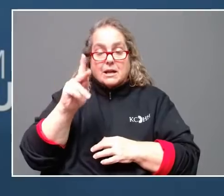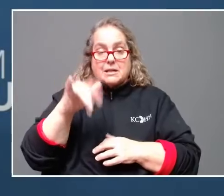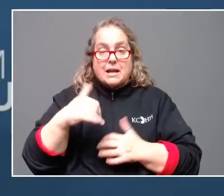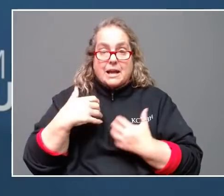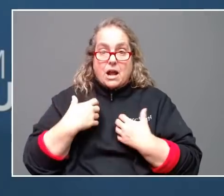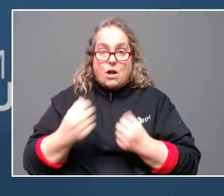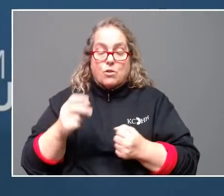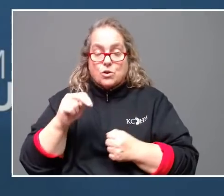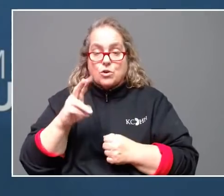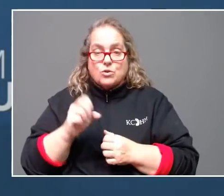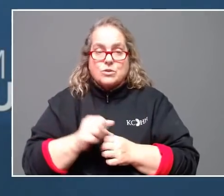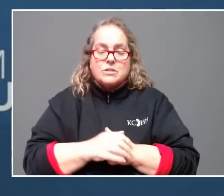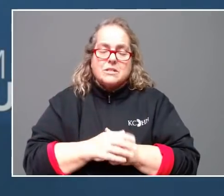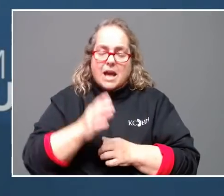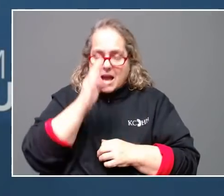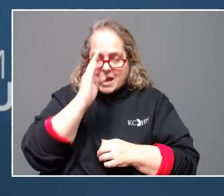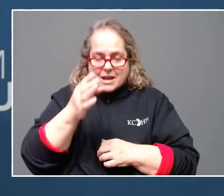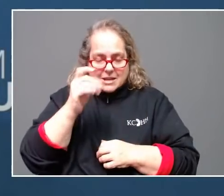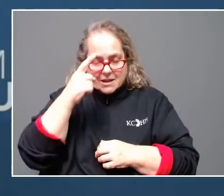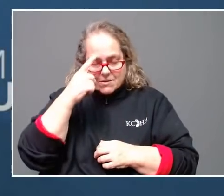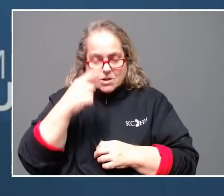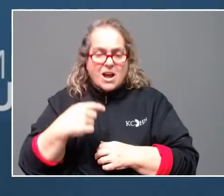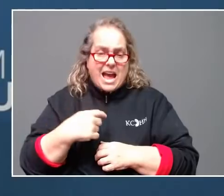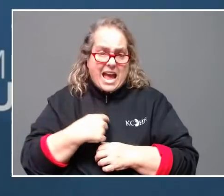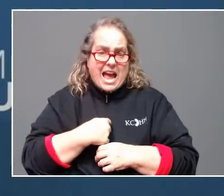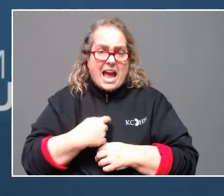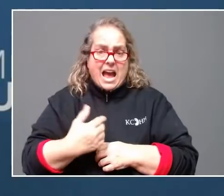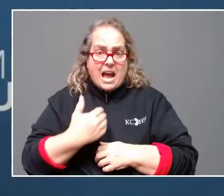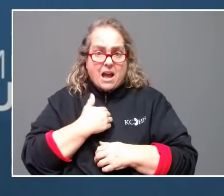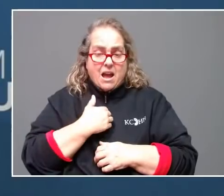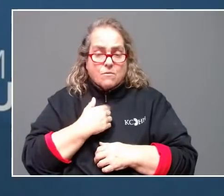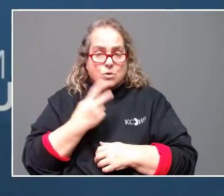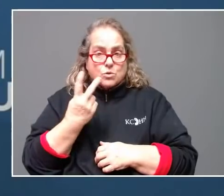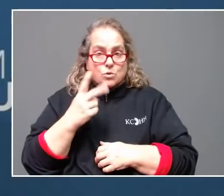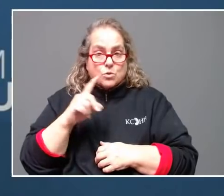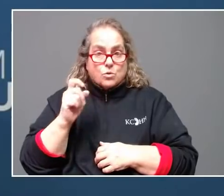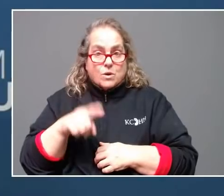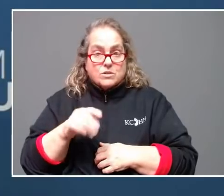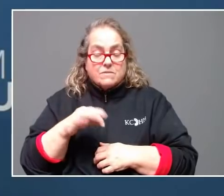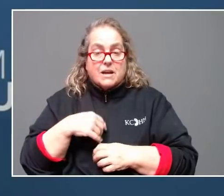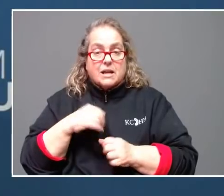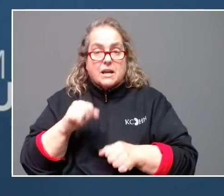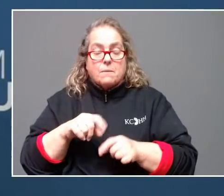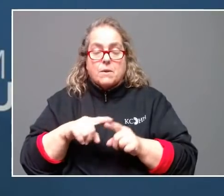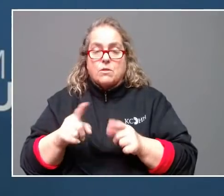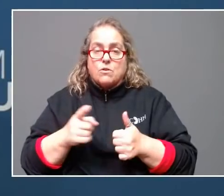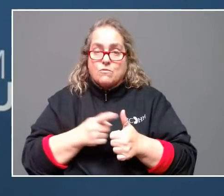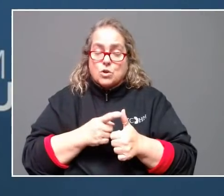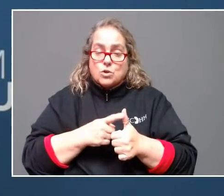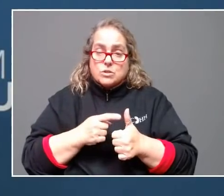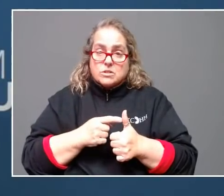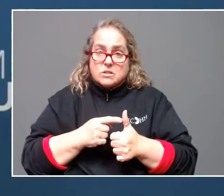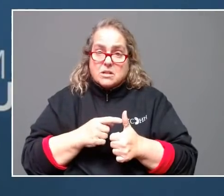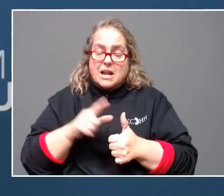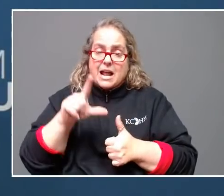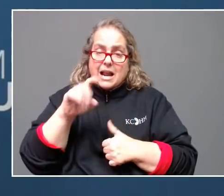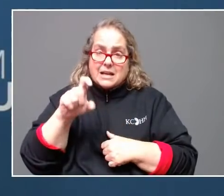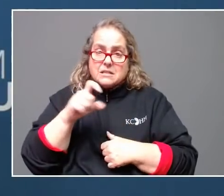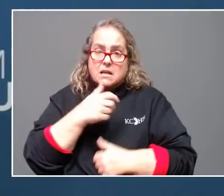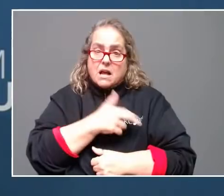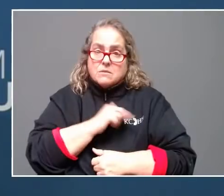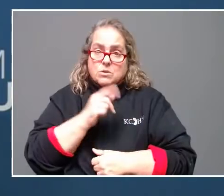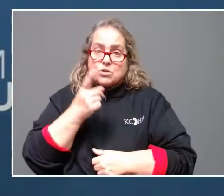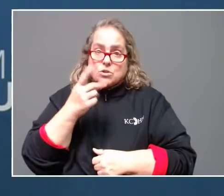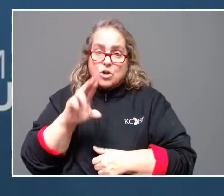Hi, Governor. I have 2 questions, if I can, but the first is the Lexington Hospital doctors